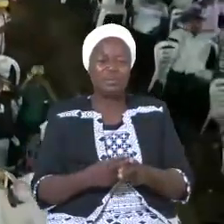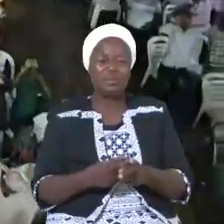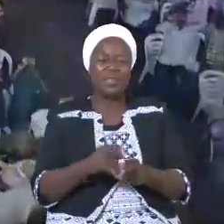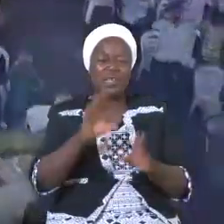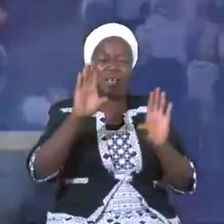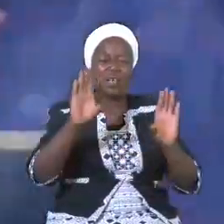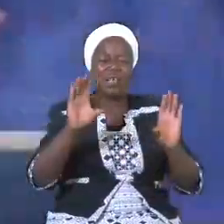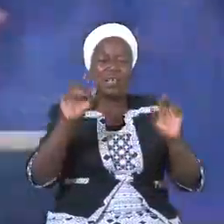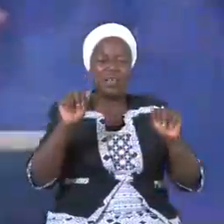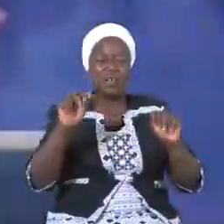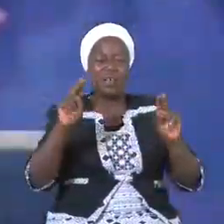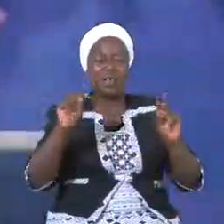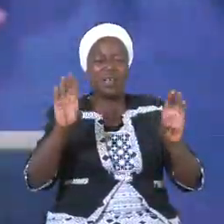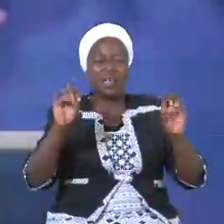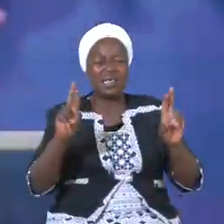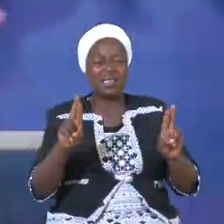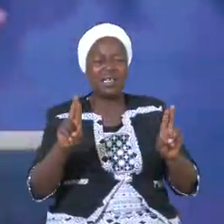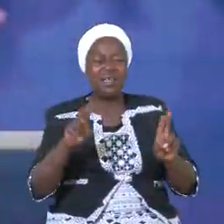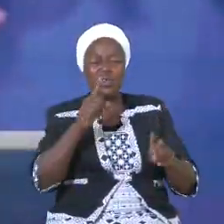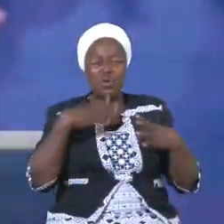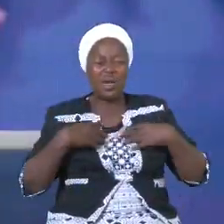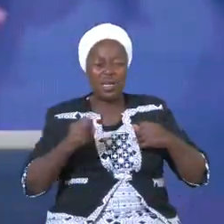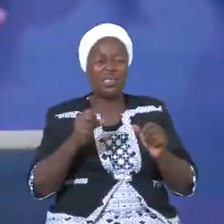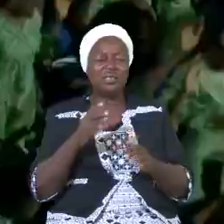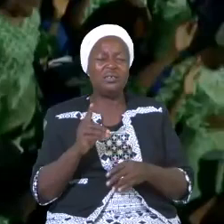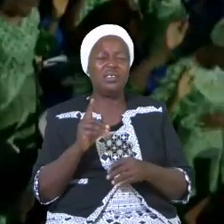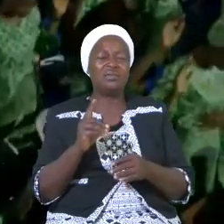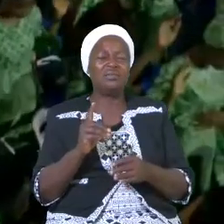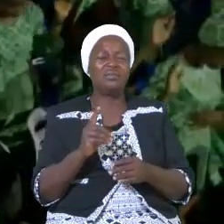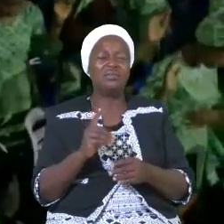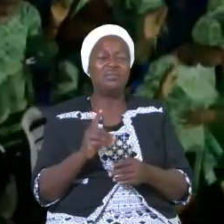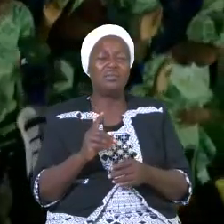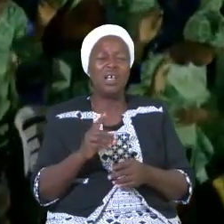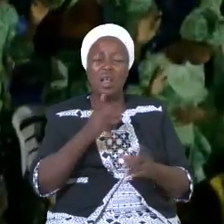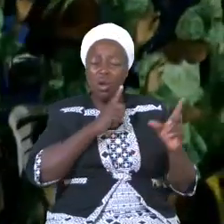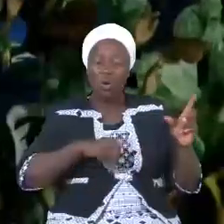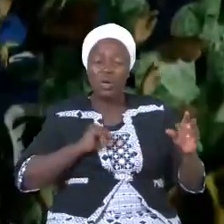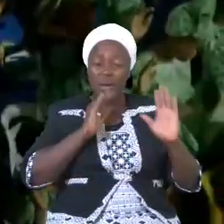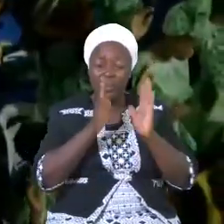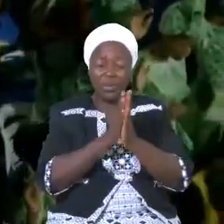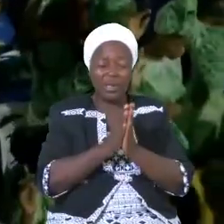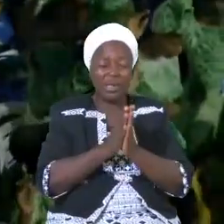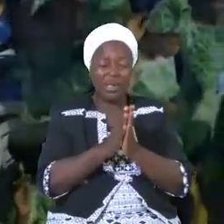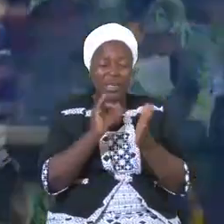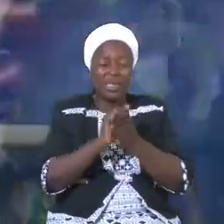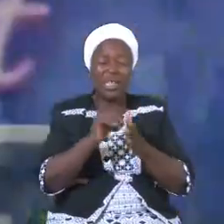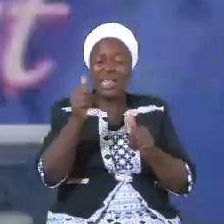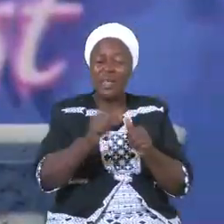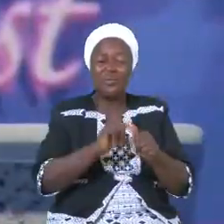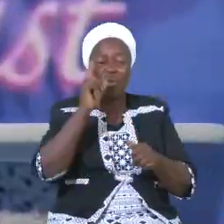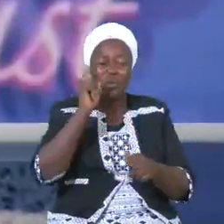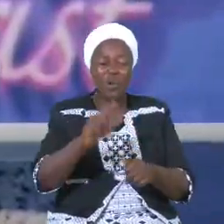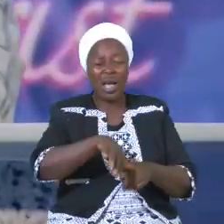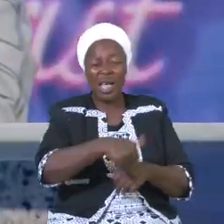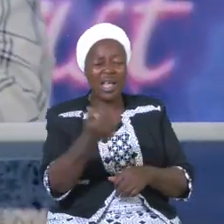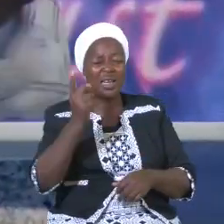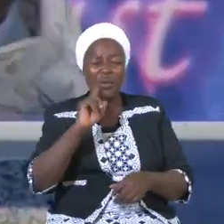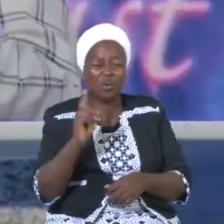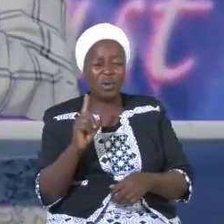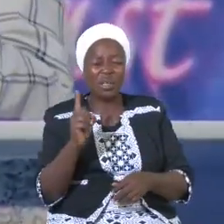cancer you're healed lord i pray that everyone anywhere